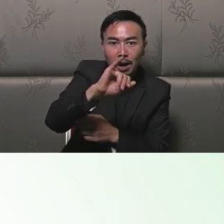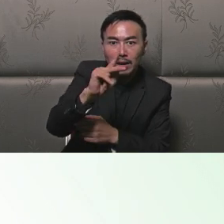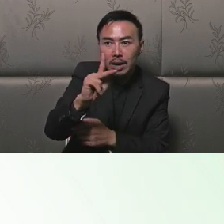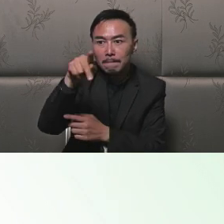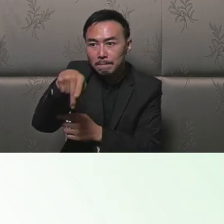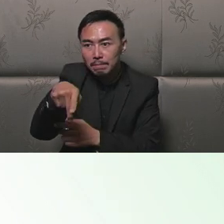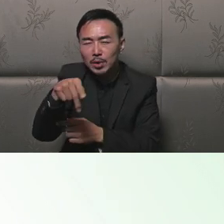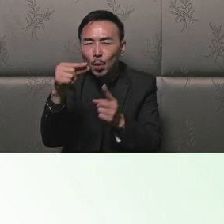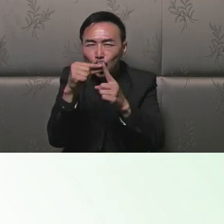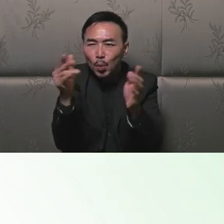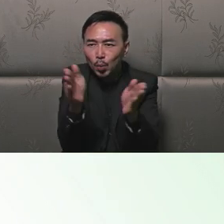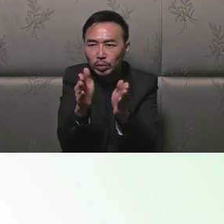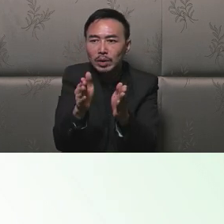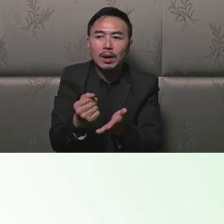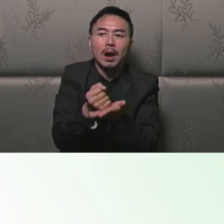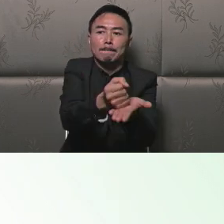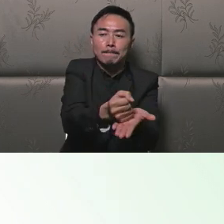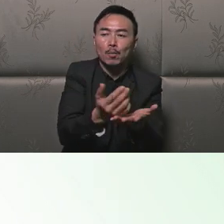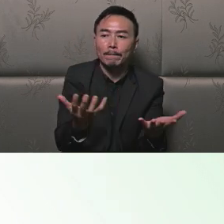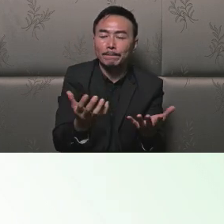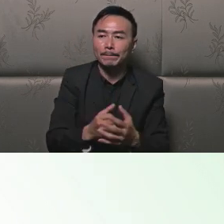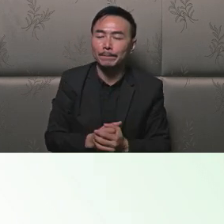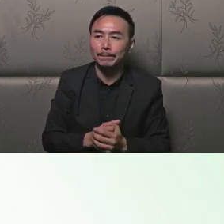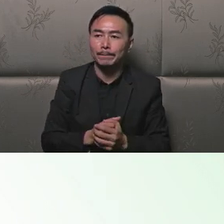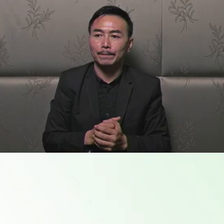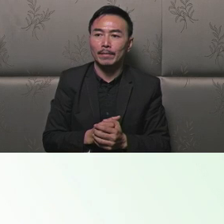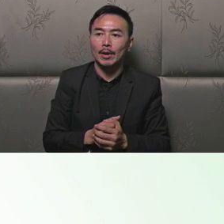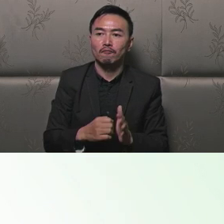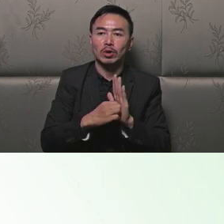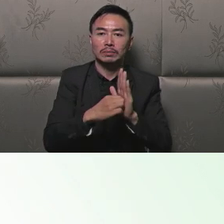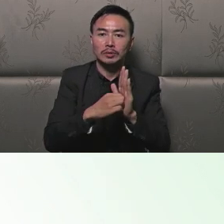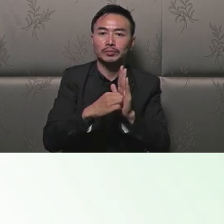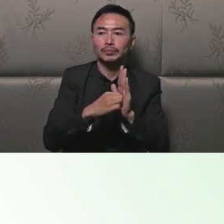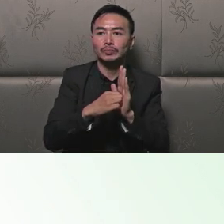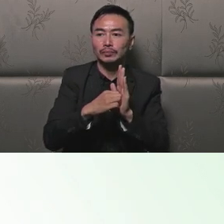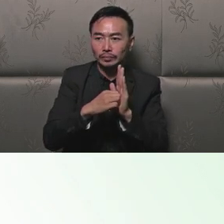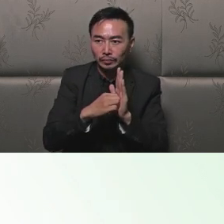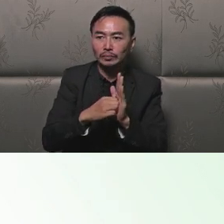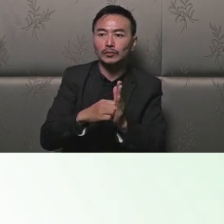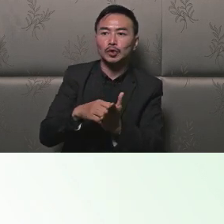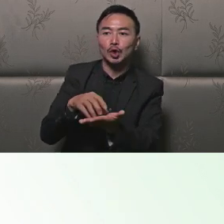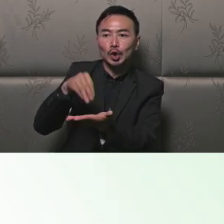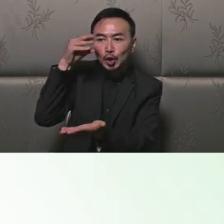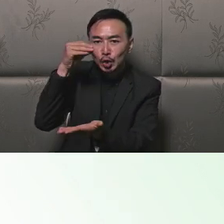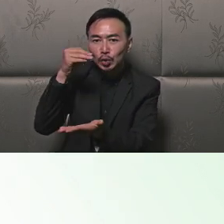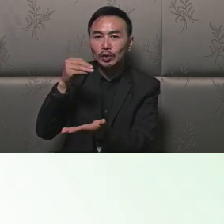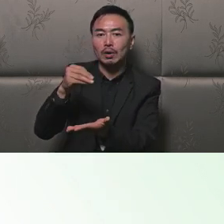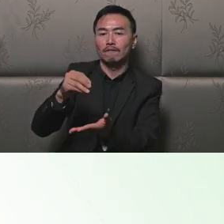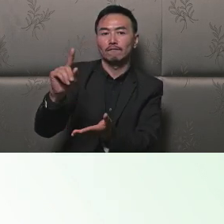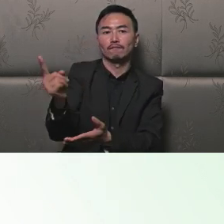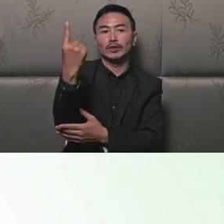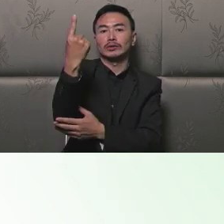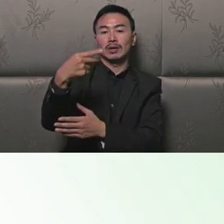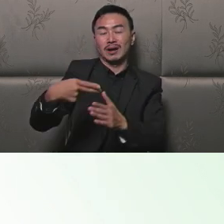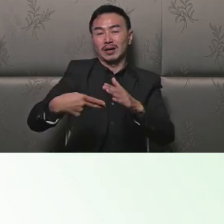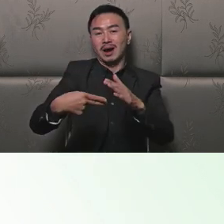IP-Ed curriculum is there while we interface or we contextualize the curriculum. Third